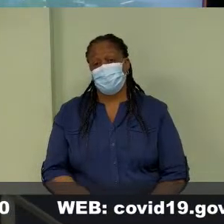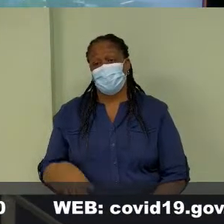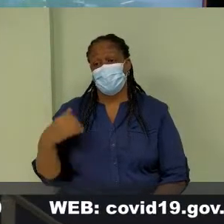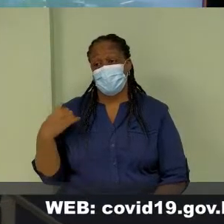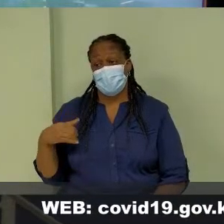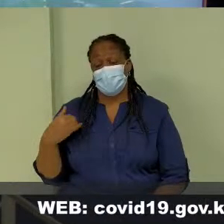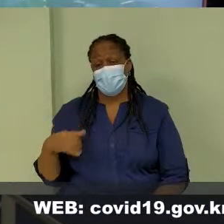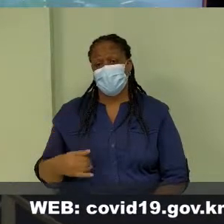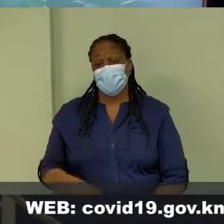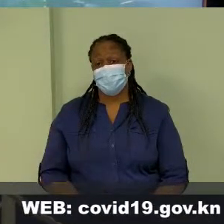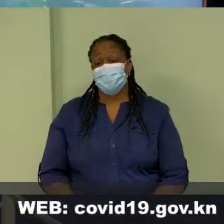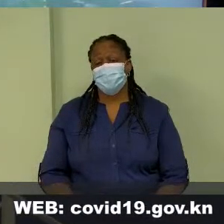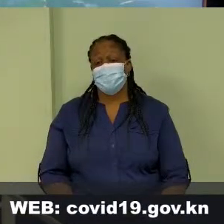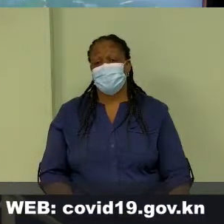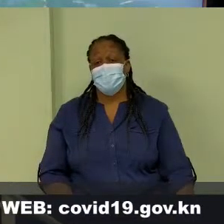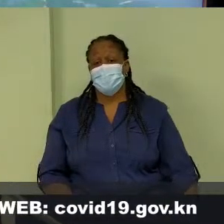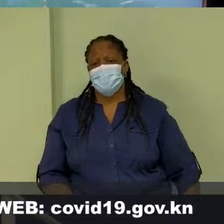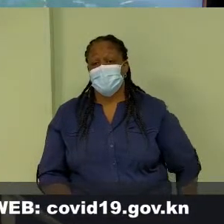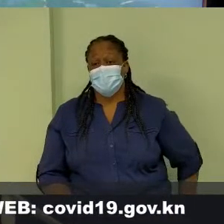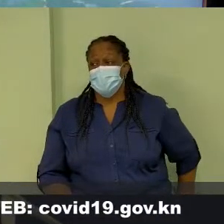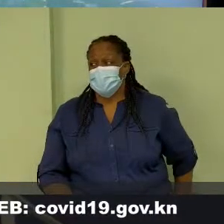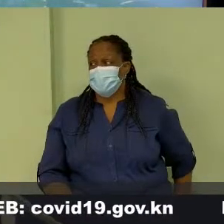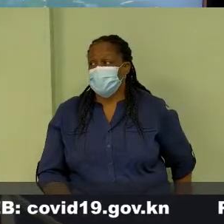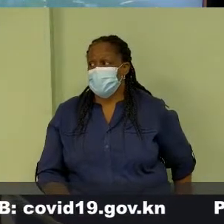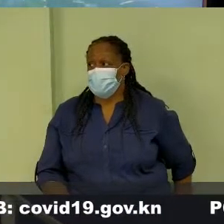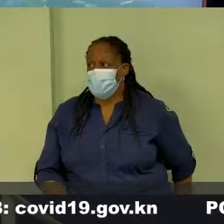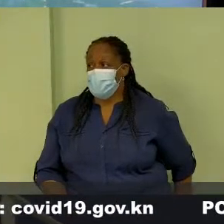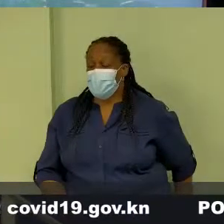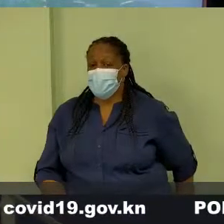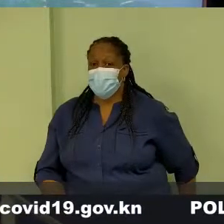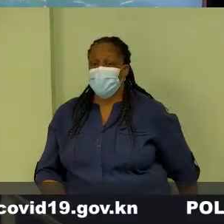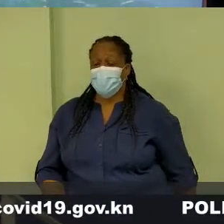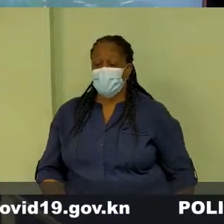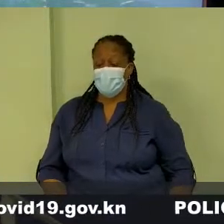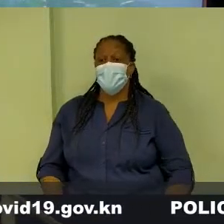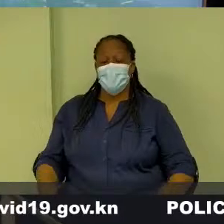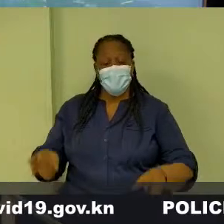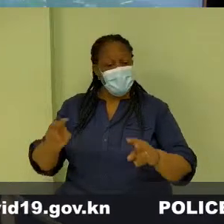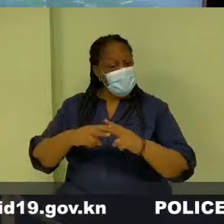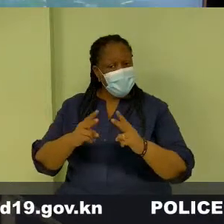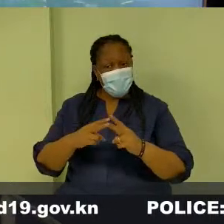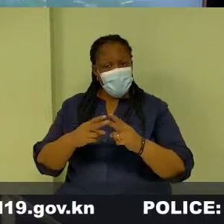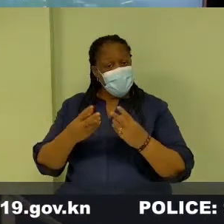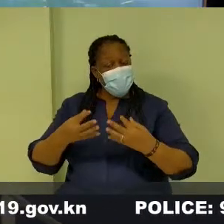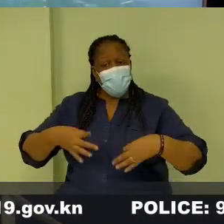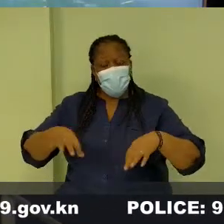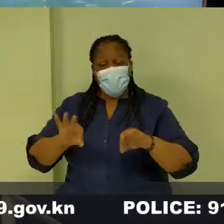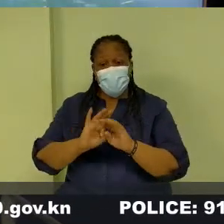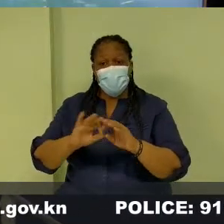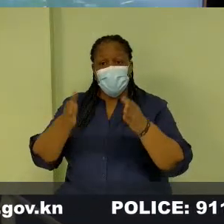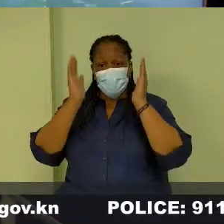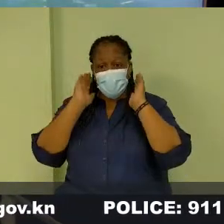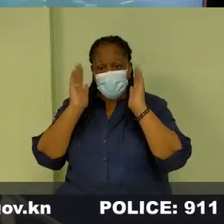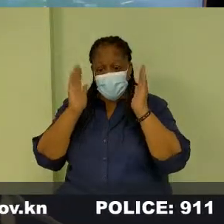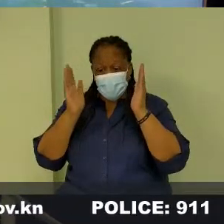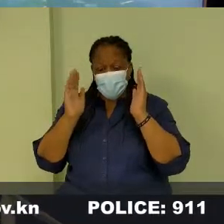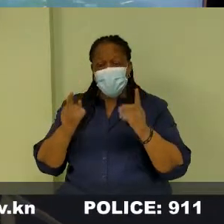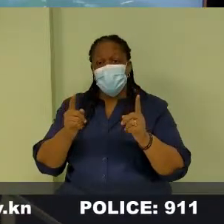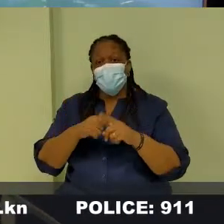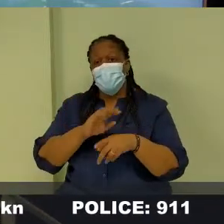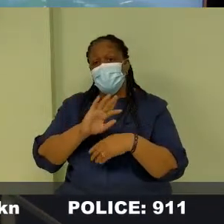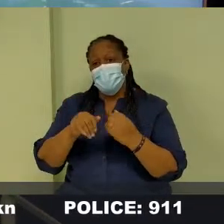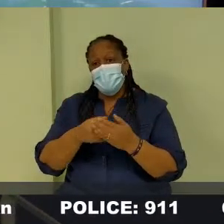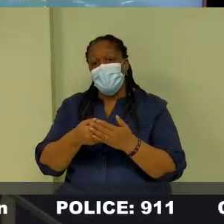It's very important, very, very important that we adhere to the protocols that are being